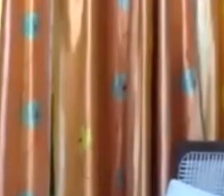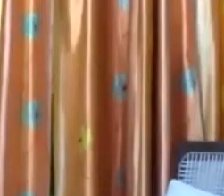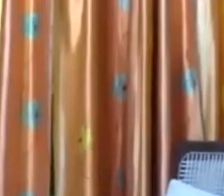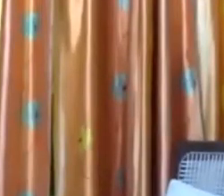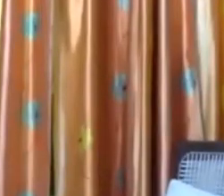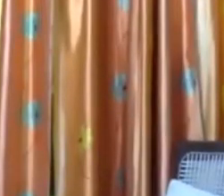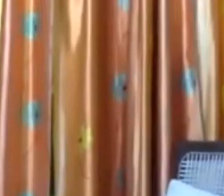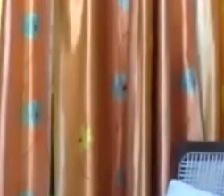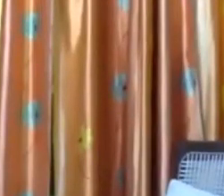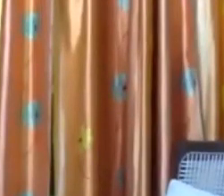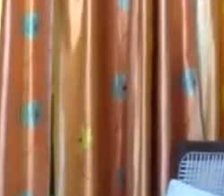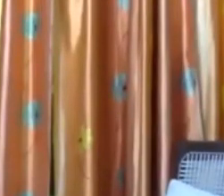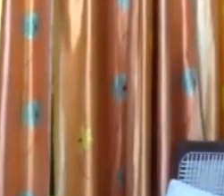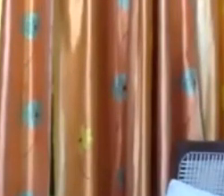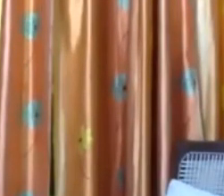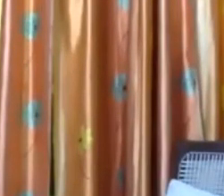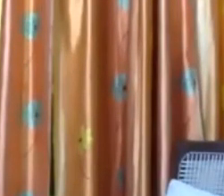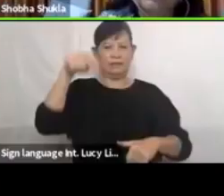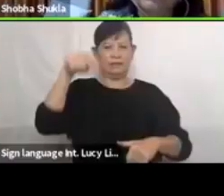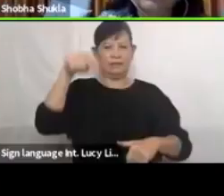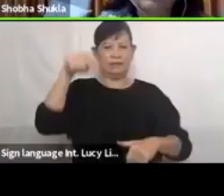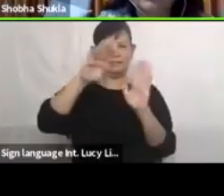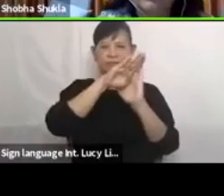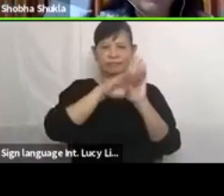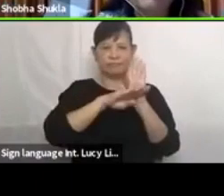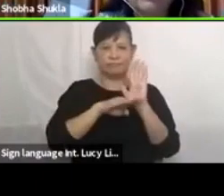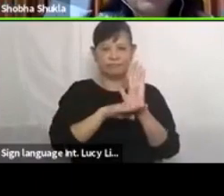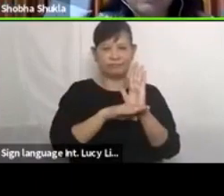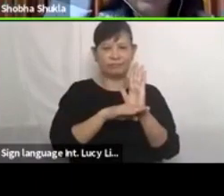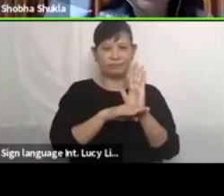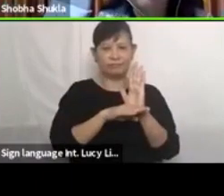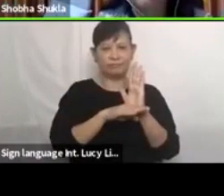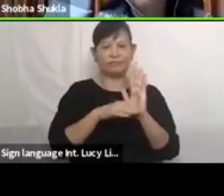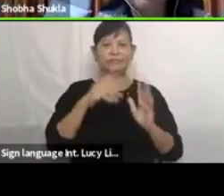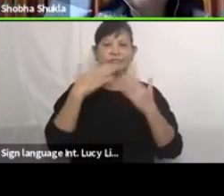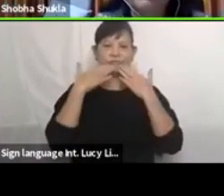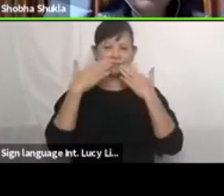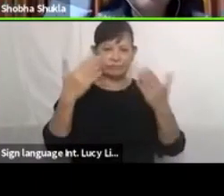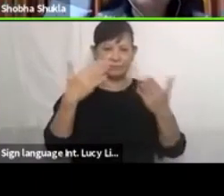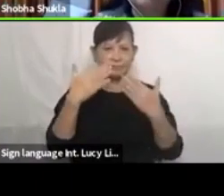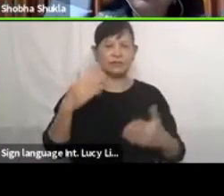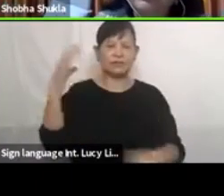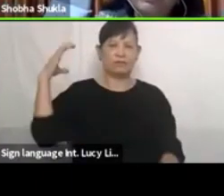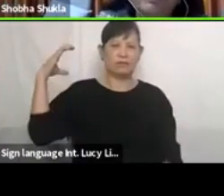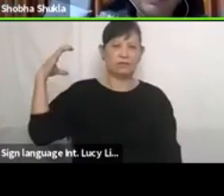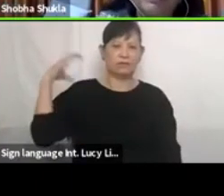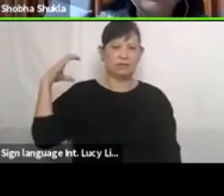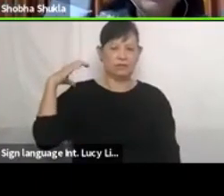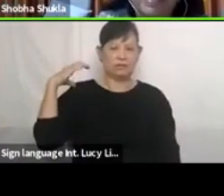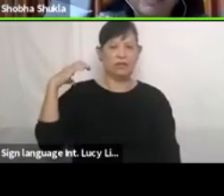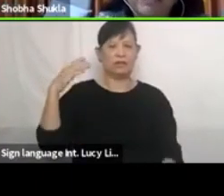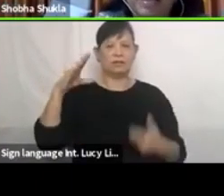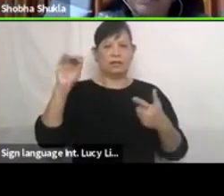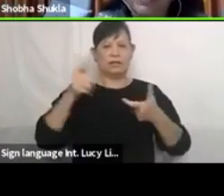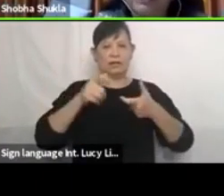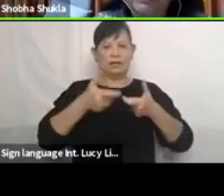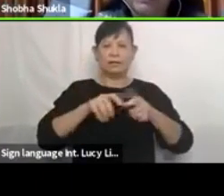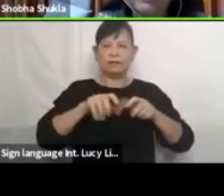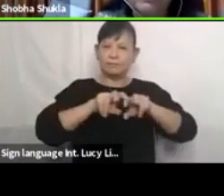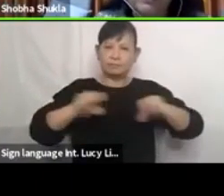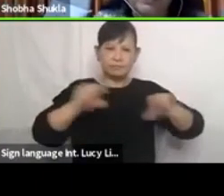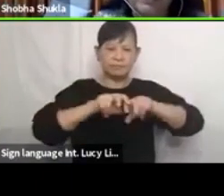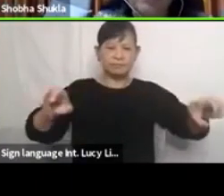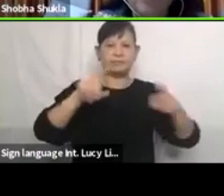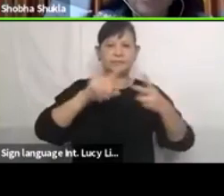10th session of APCR SHR 10 virtual. My sincere thanks to the chairperson, plenary speakers, abstract